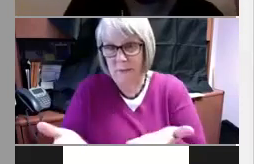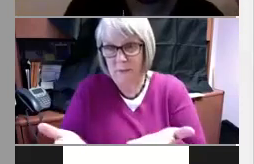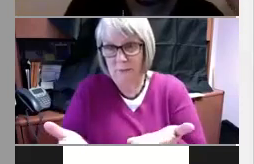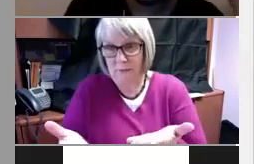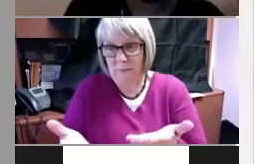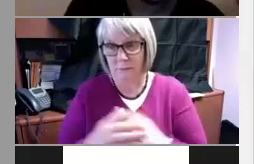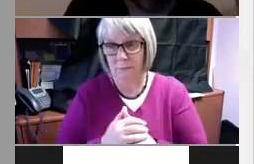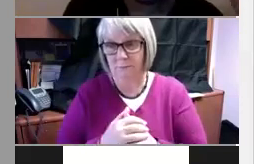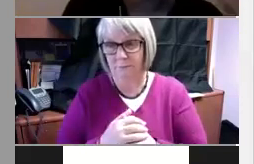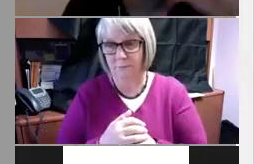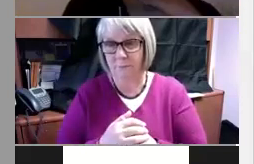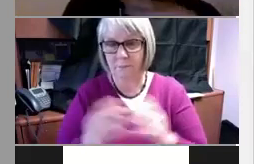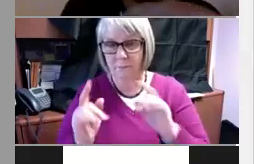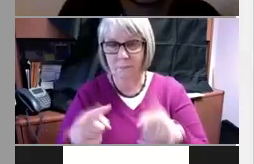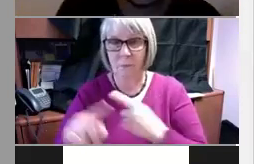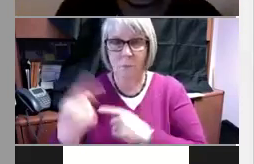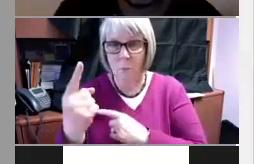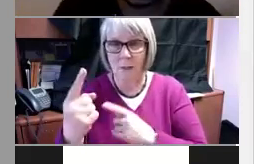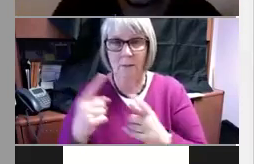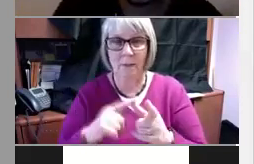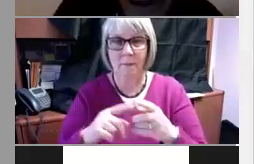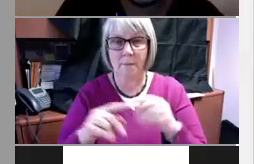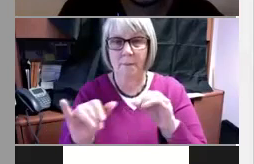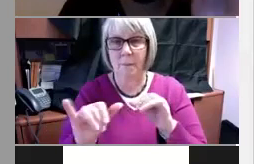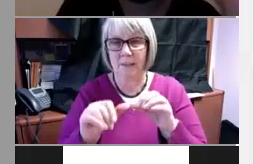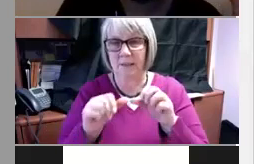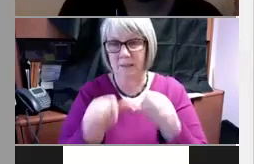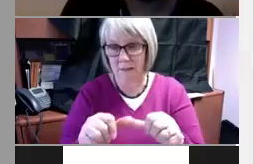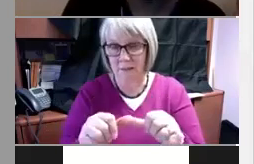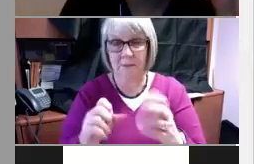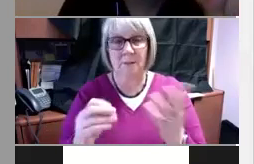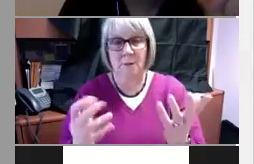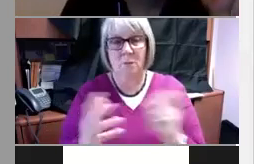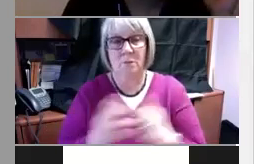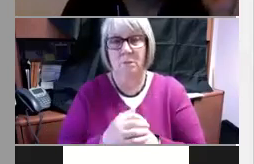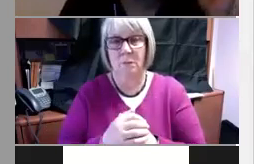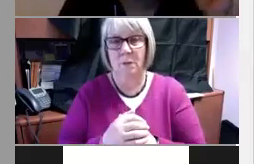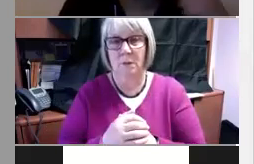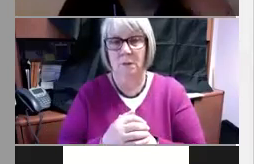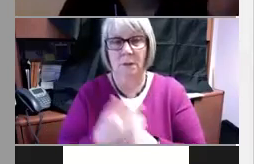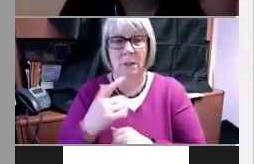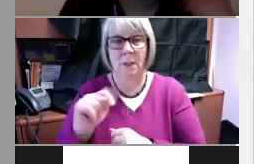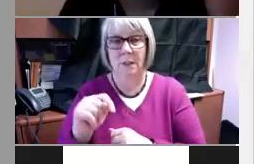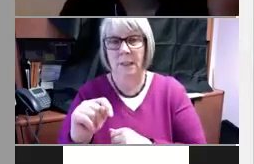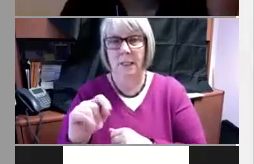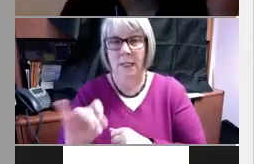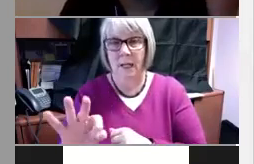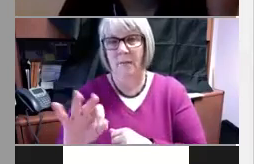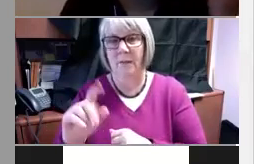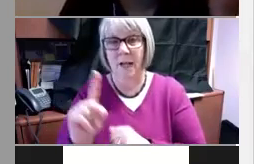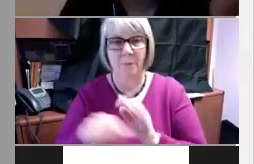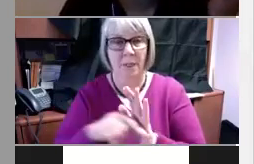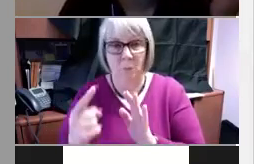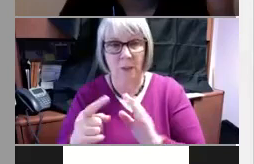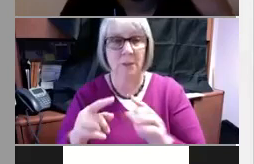if n equals to 1 and base case is constant exactly. So we have t of n minus 1 plus theta of 1 plus theta